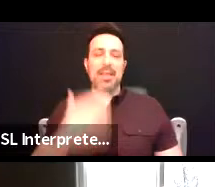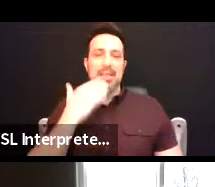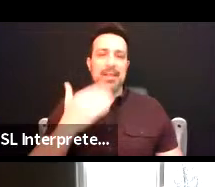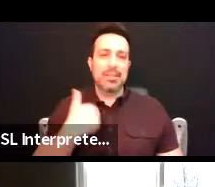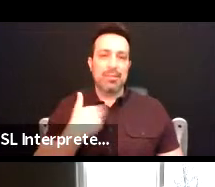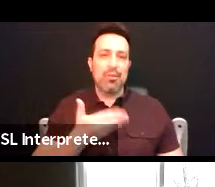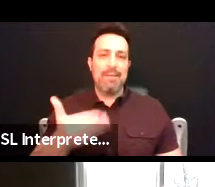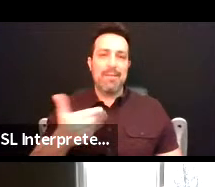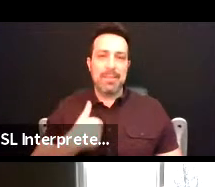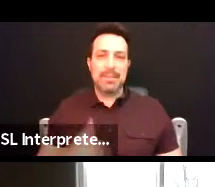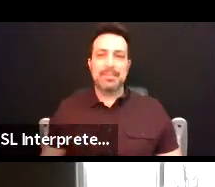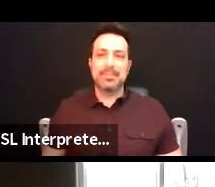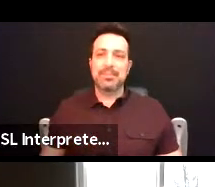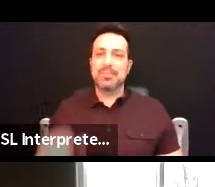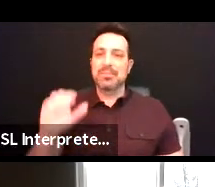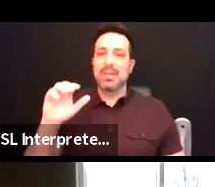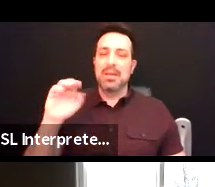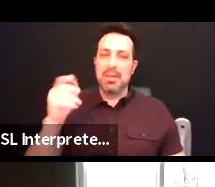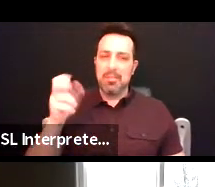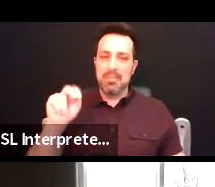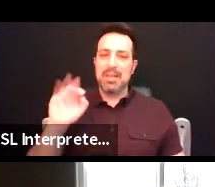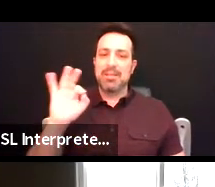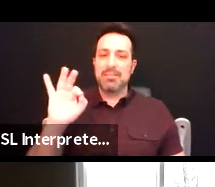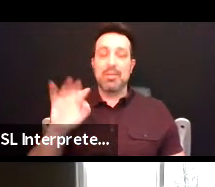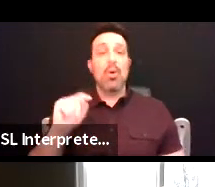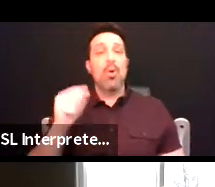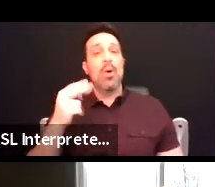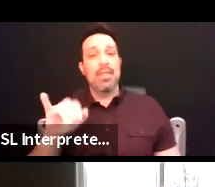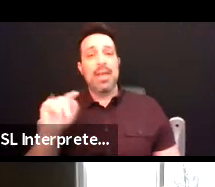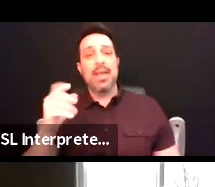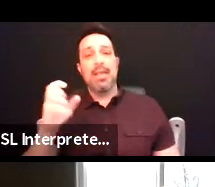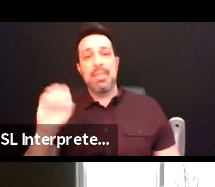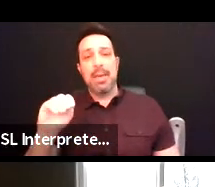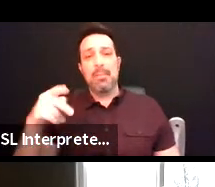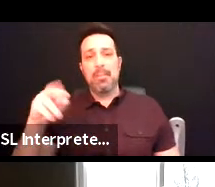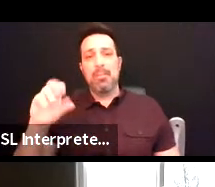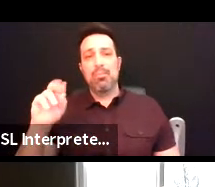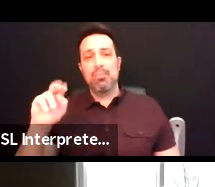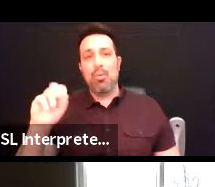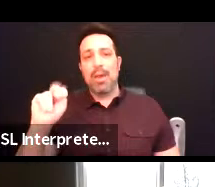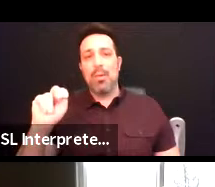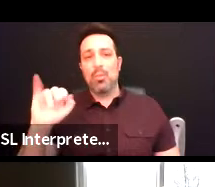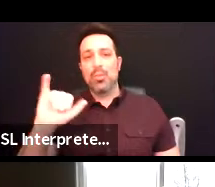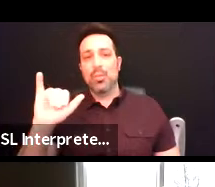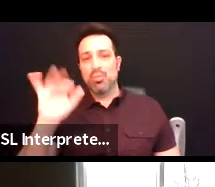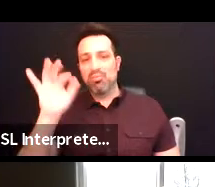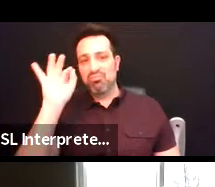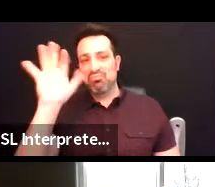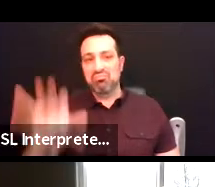having me. Thank you for being here. Oh, they, them pronouns too. I put that in my thing, but yes.